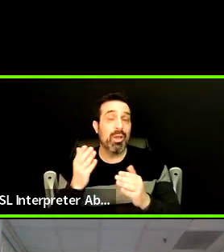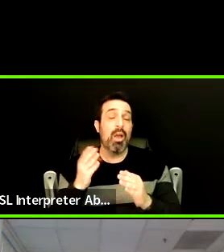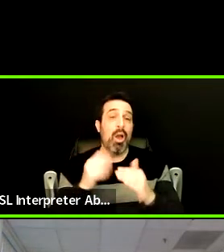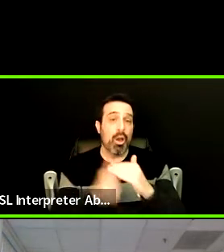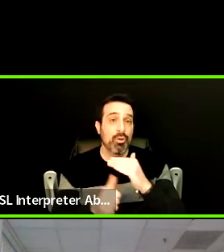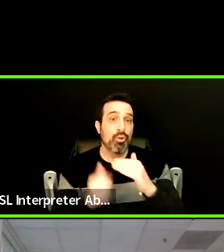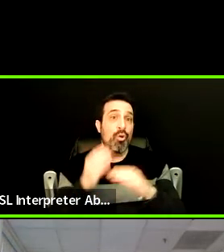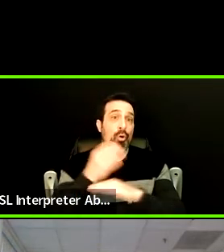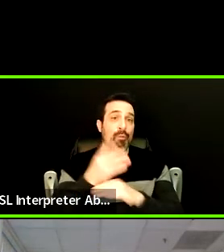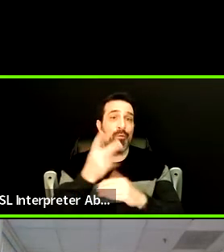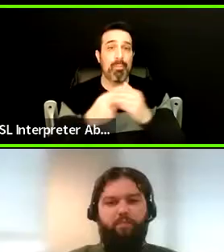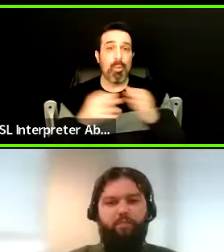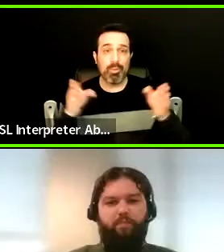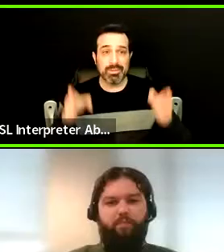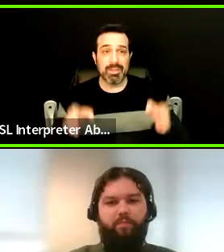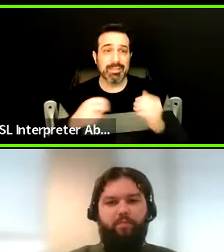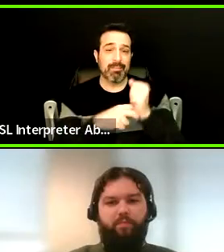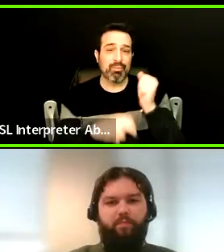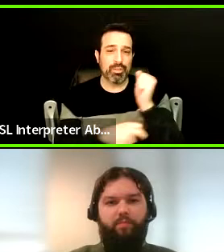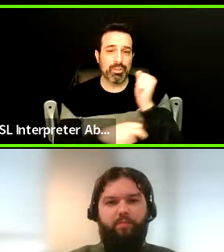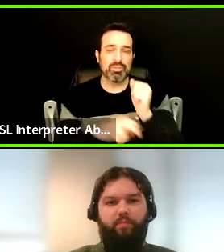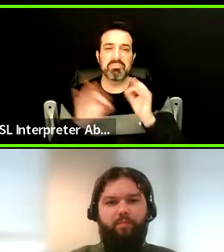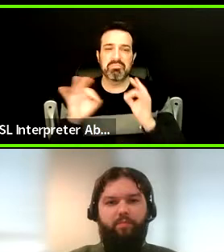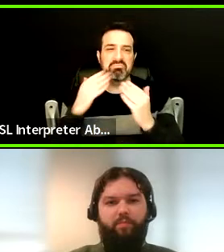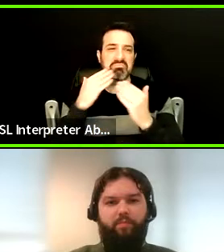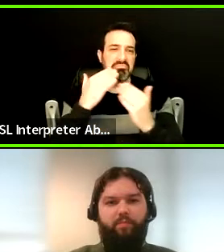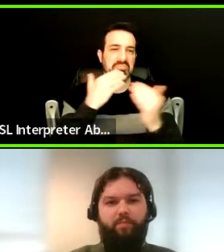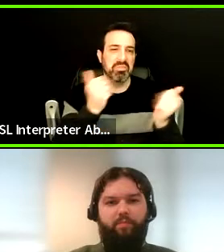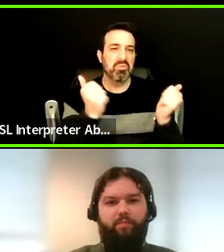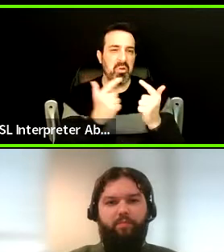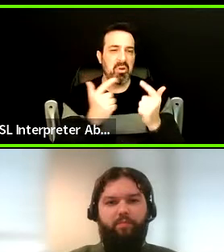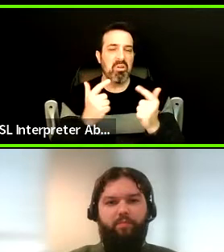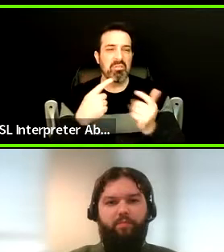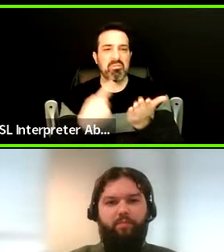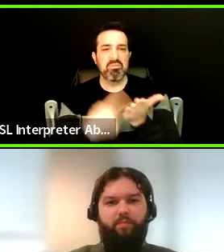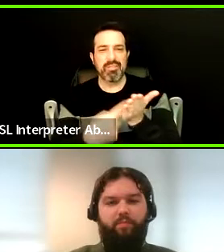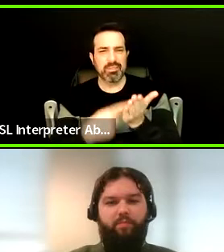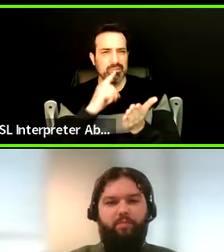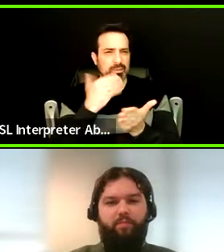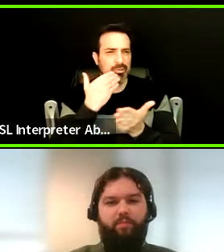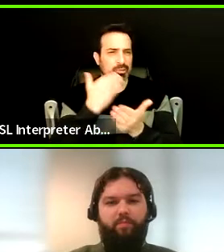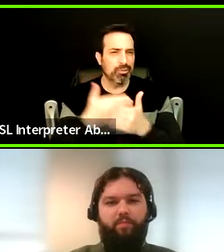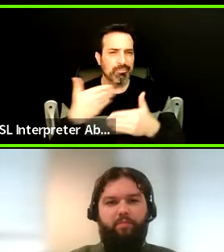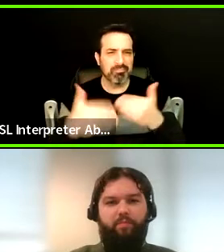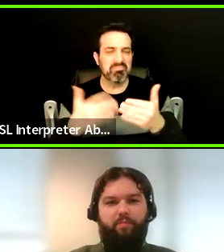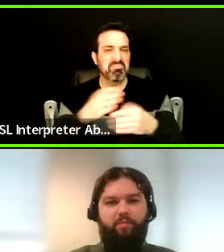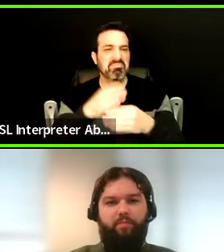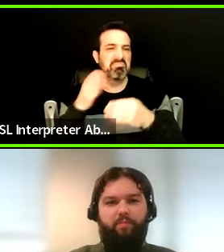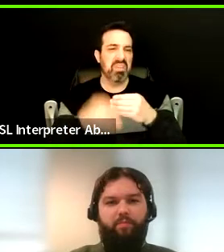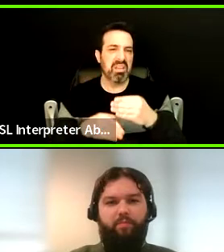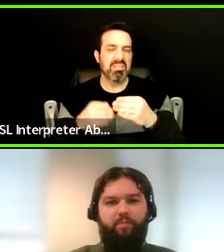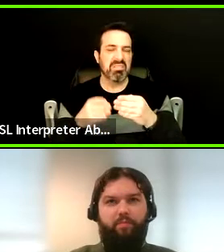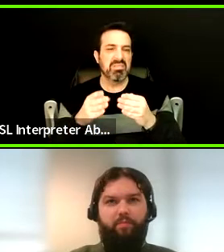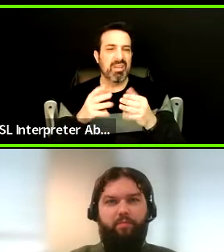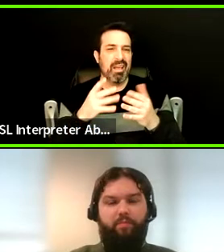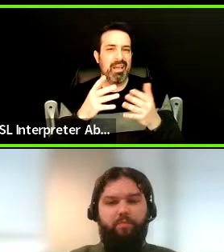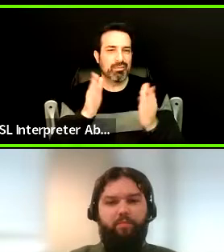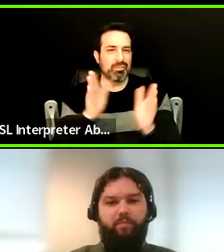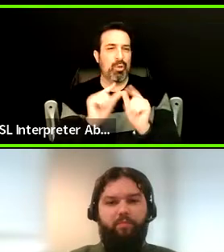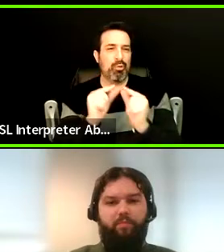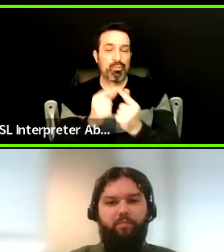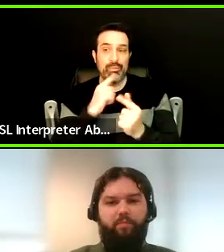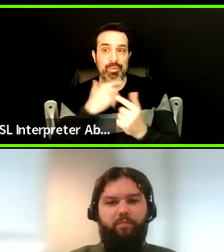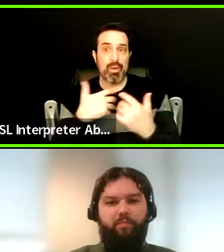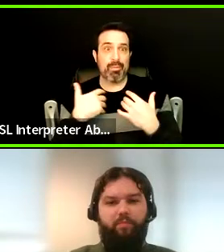river. Thank you so much. And thank you all. The conversations were going so well. I didn't want to end them in the small group. So I appreciate the